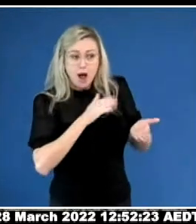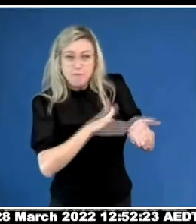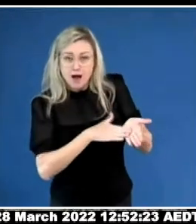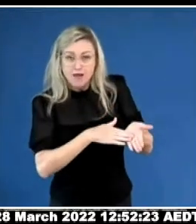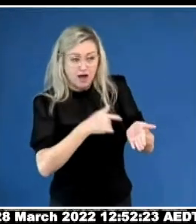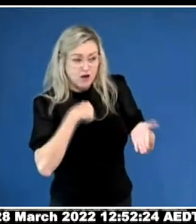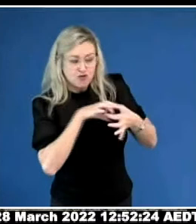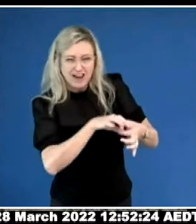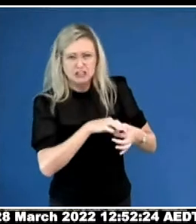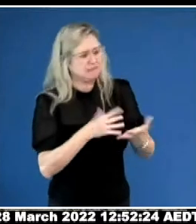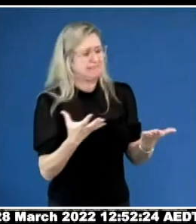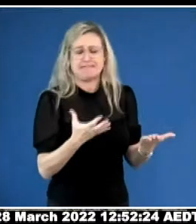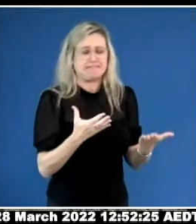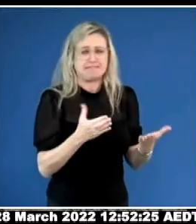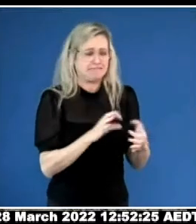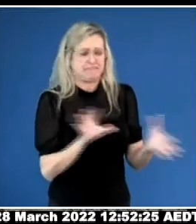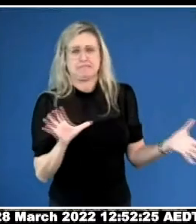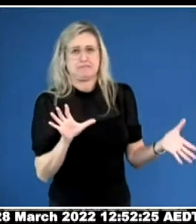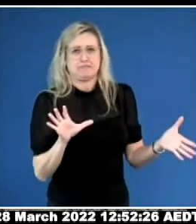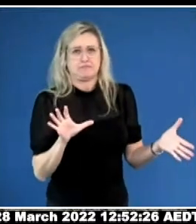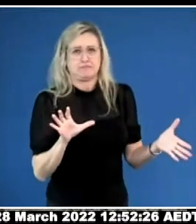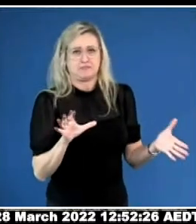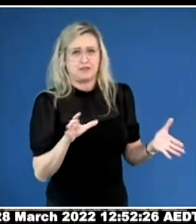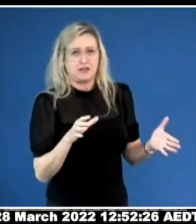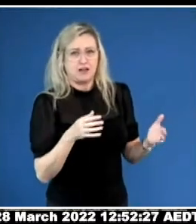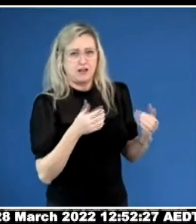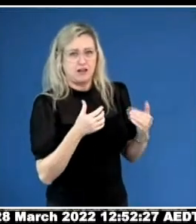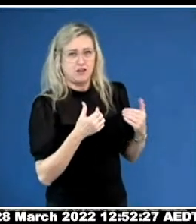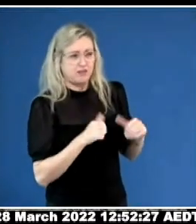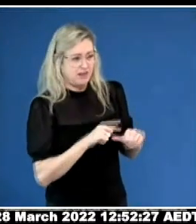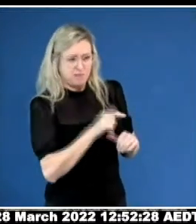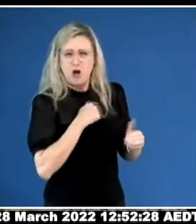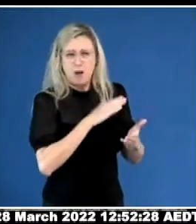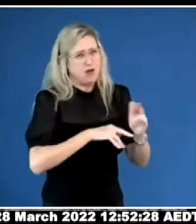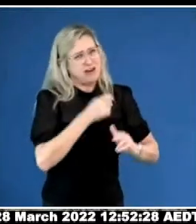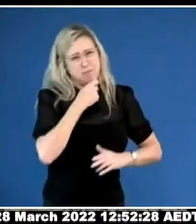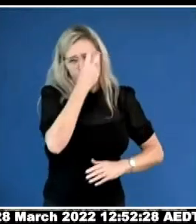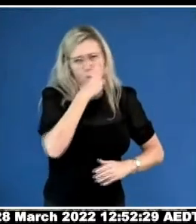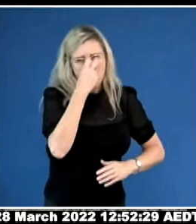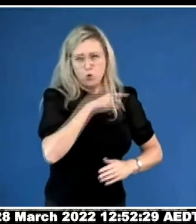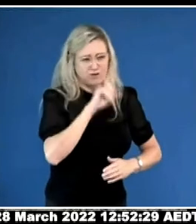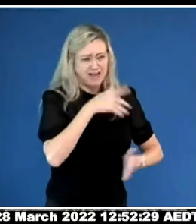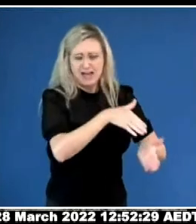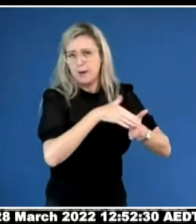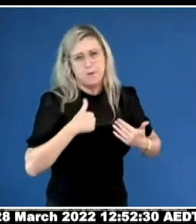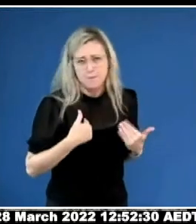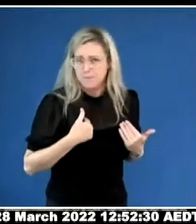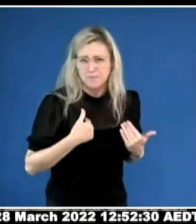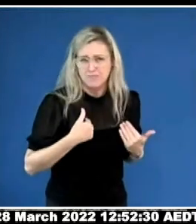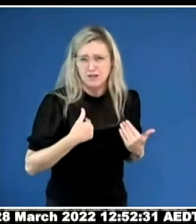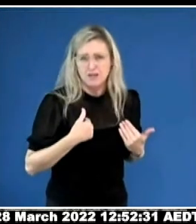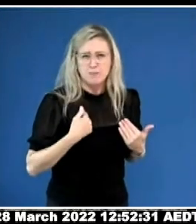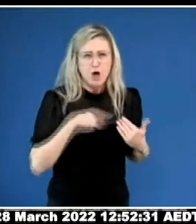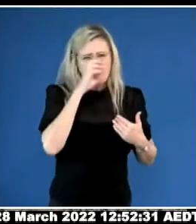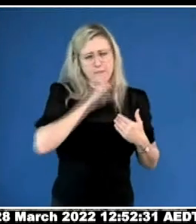in time. And they were much older, so you know, they weren't in a position where they could do those things. And I remember saying to her that I don't